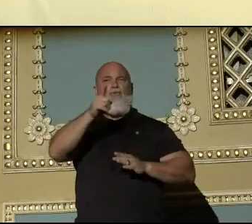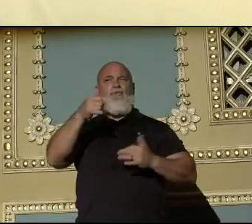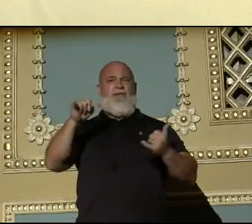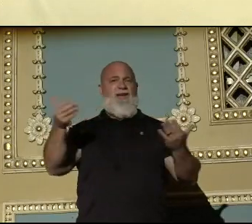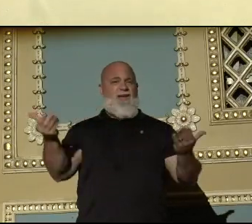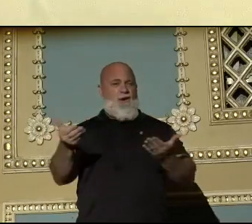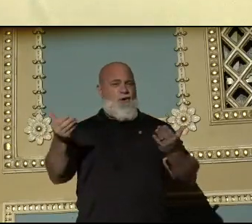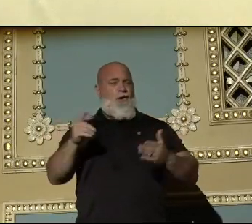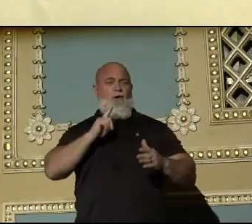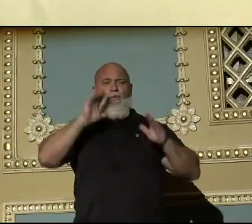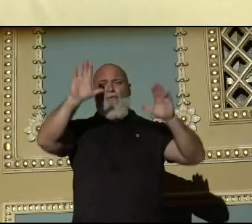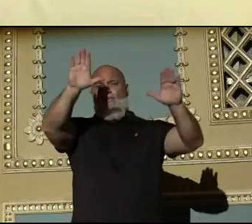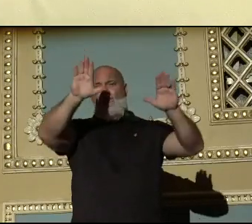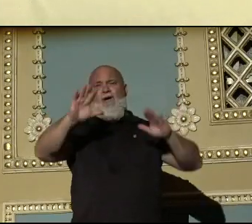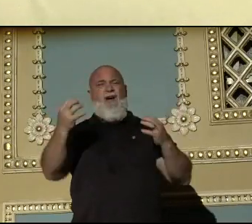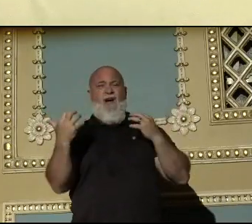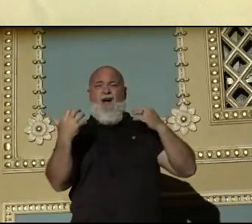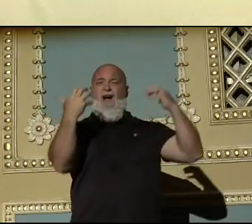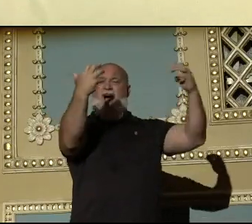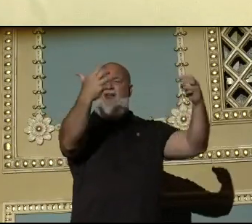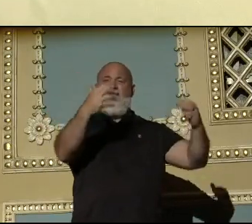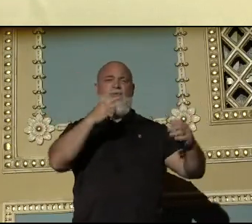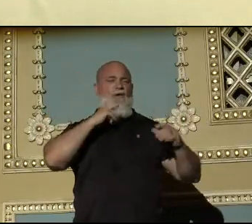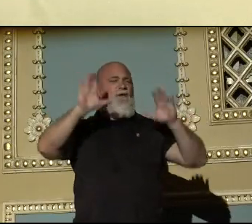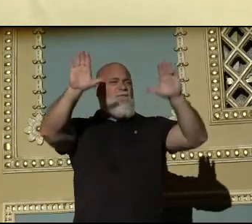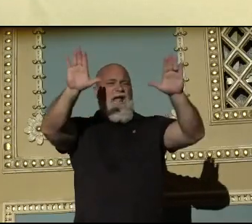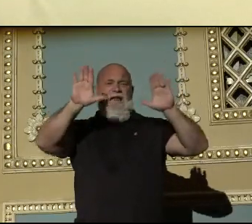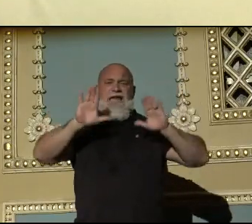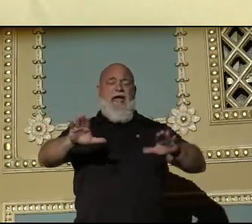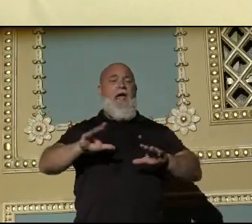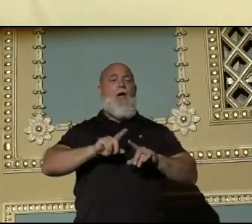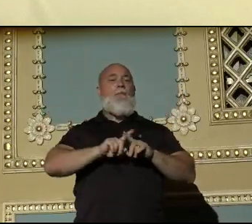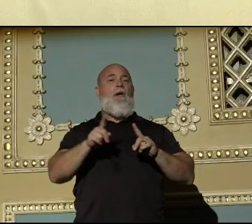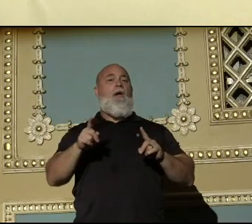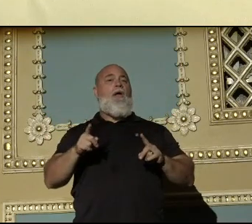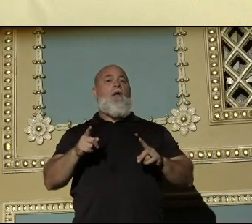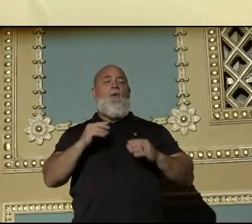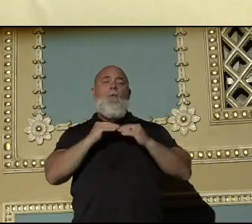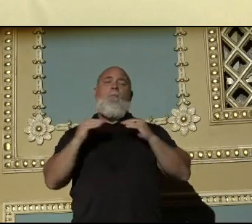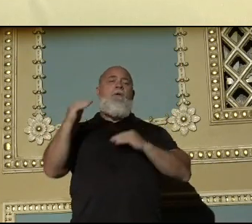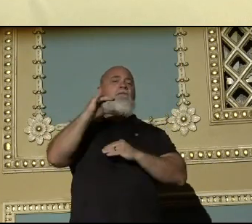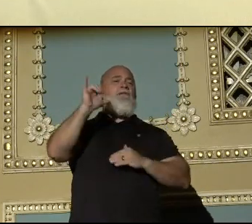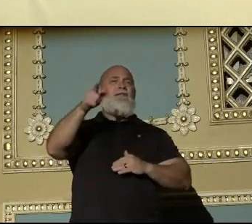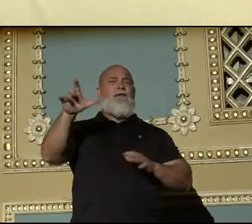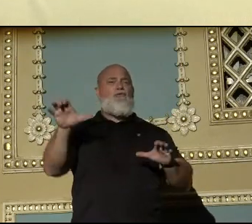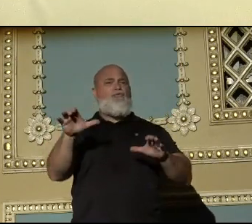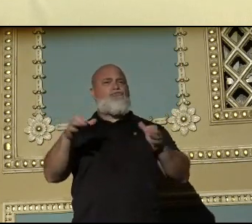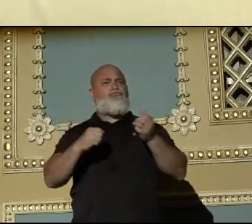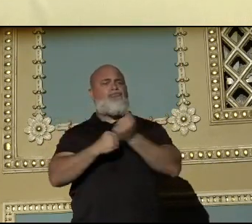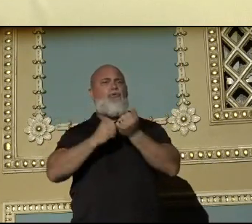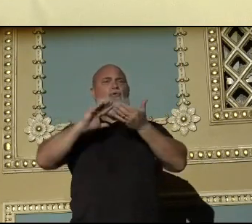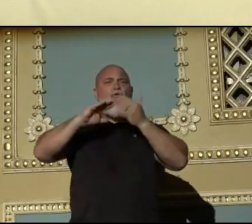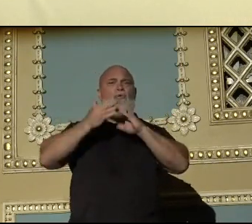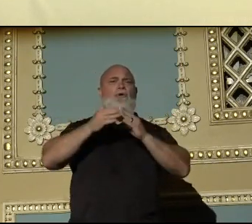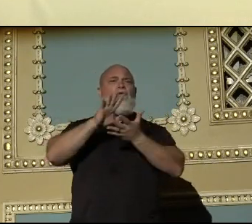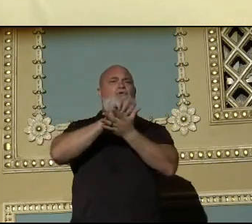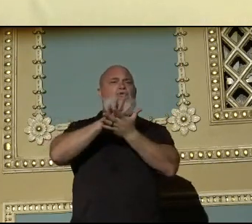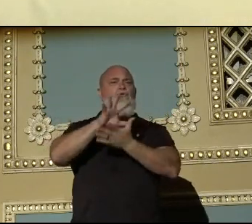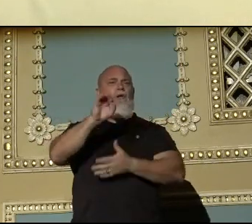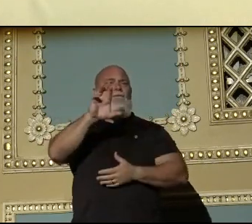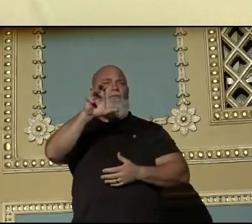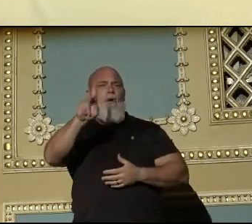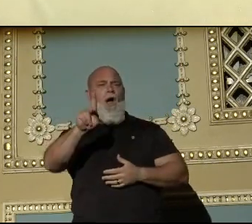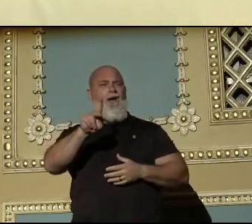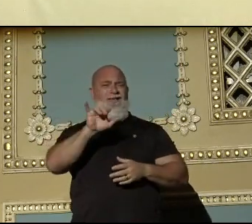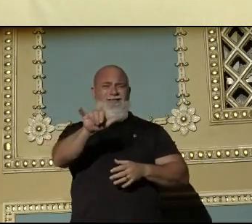stage. The audiences are so fantastic. But above playing there, they do so much for the community. They bring in the School of Rock, which is so important to